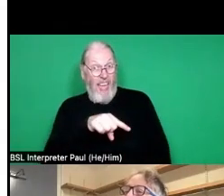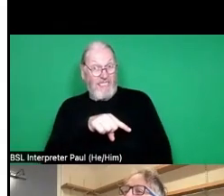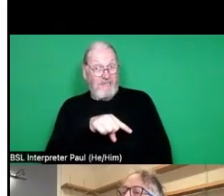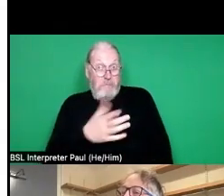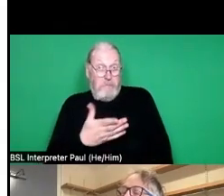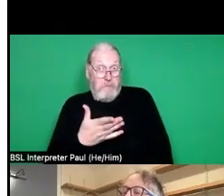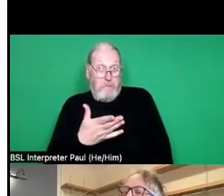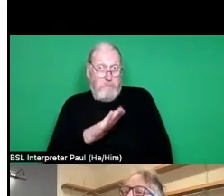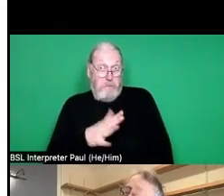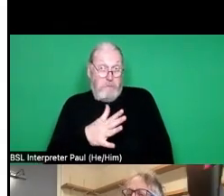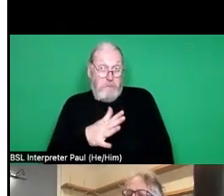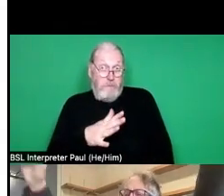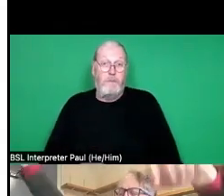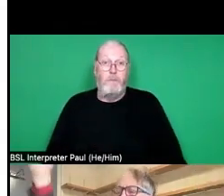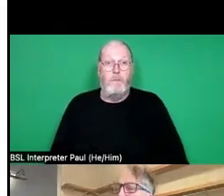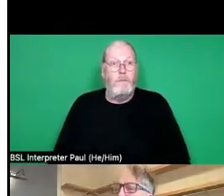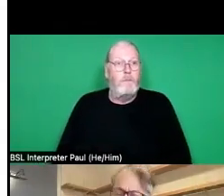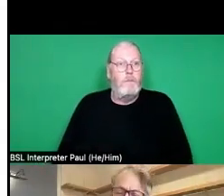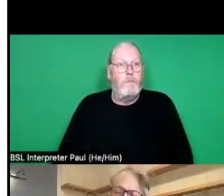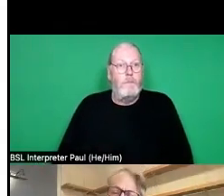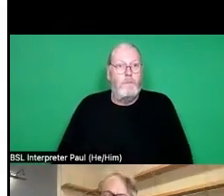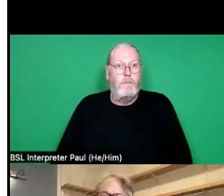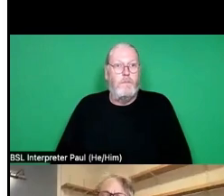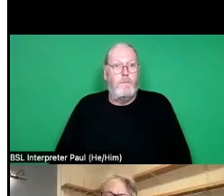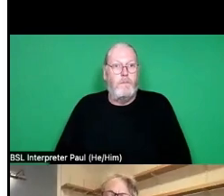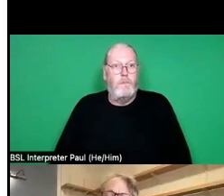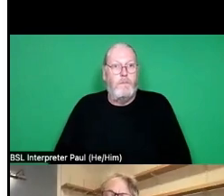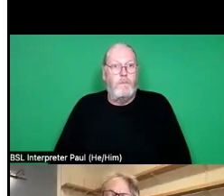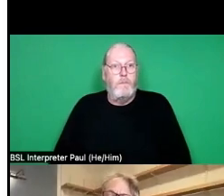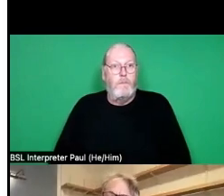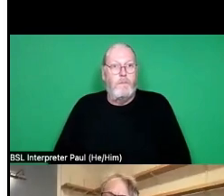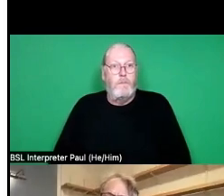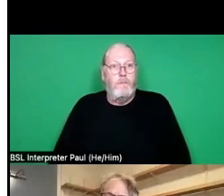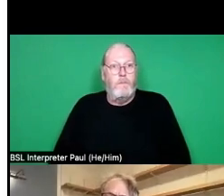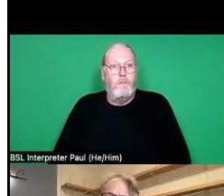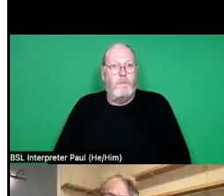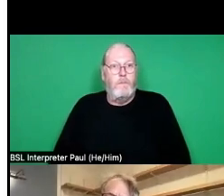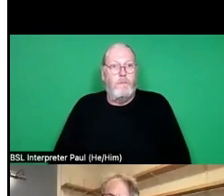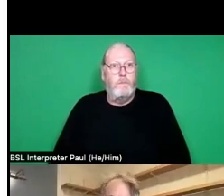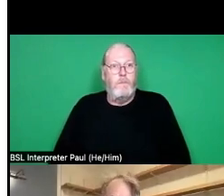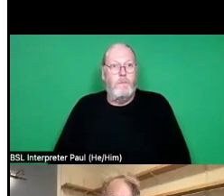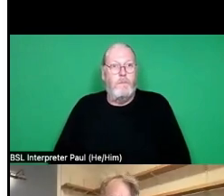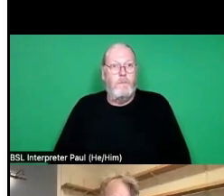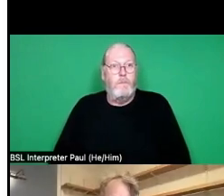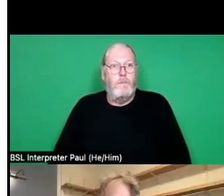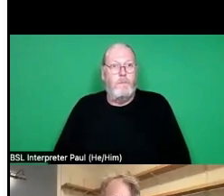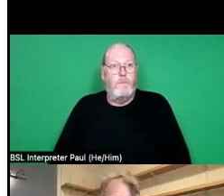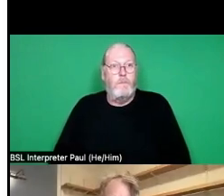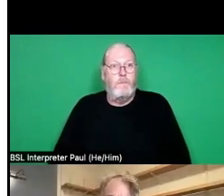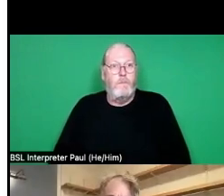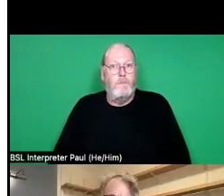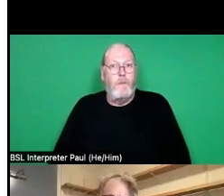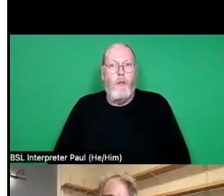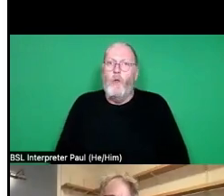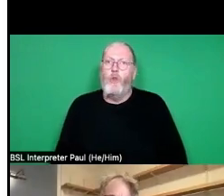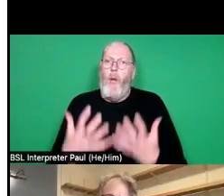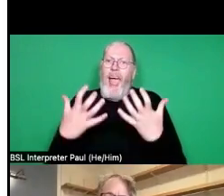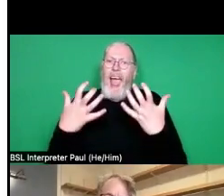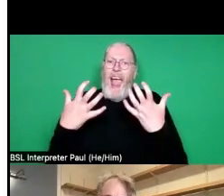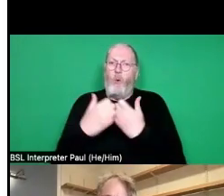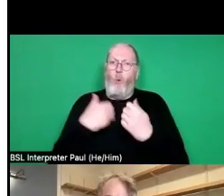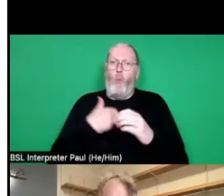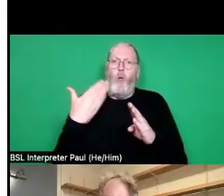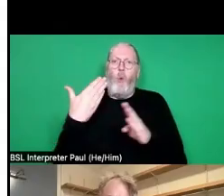humans? So how do we operate in this kind of situation? I've had a